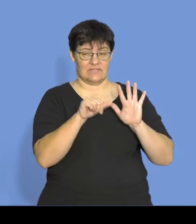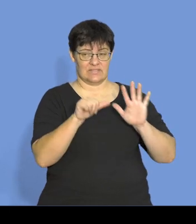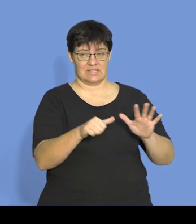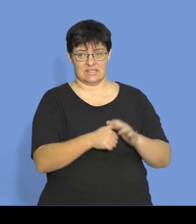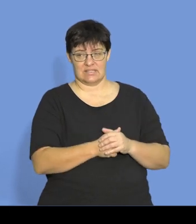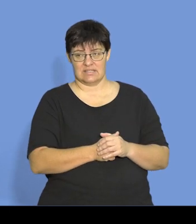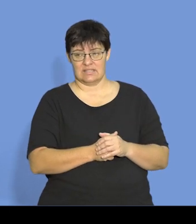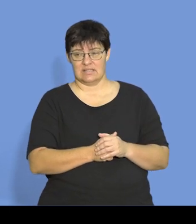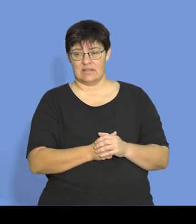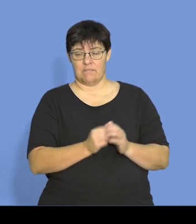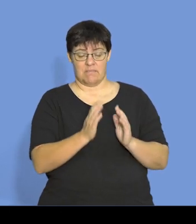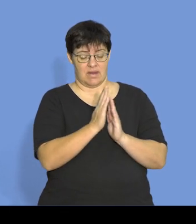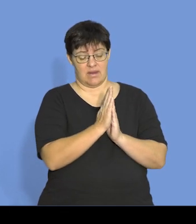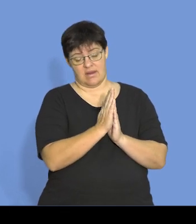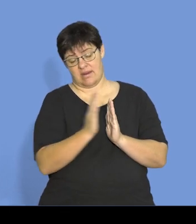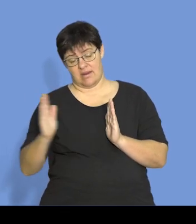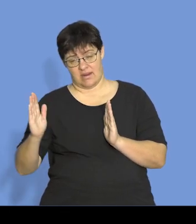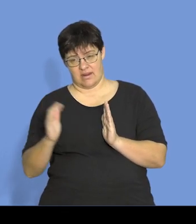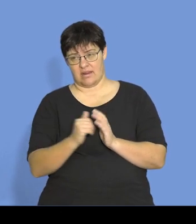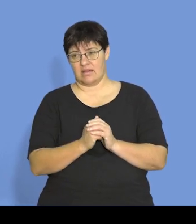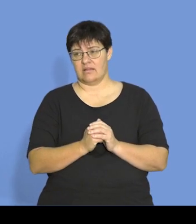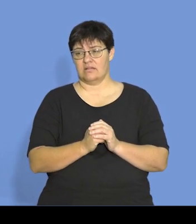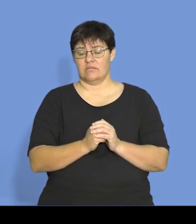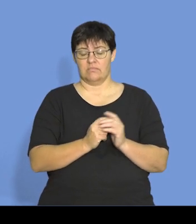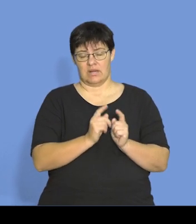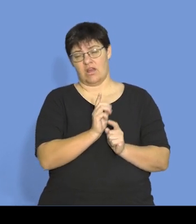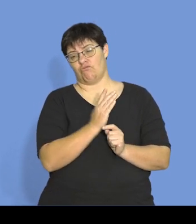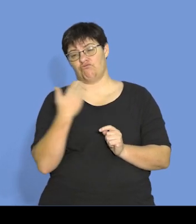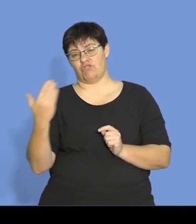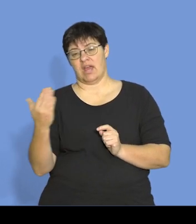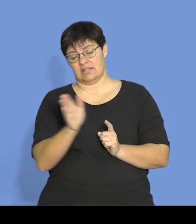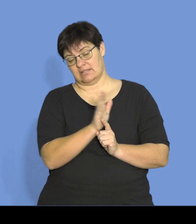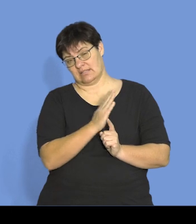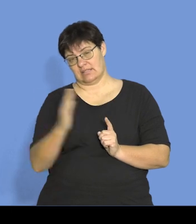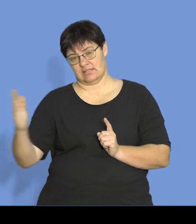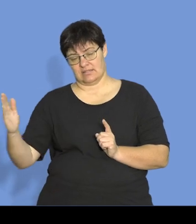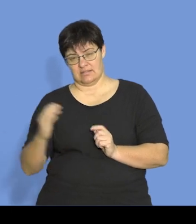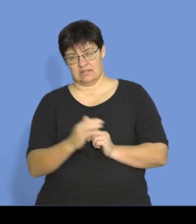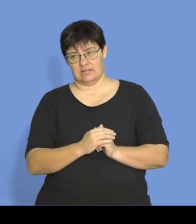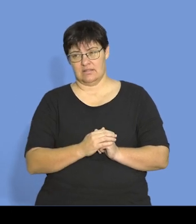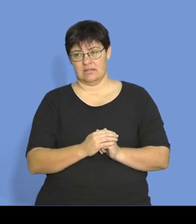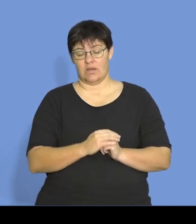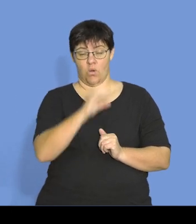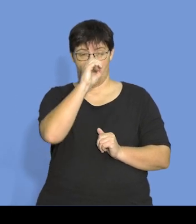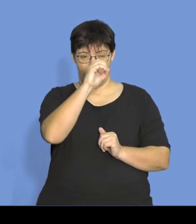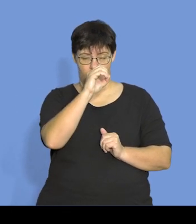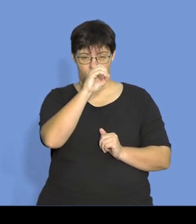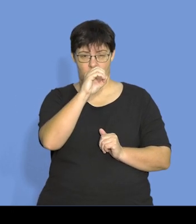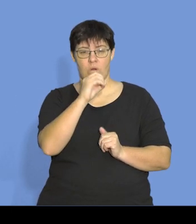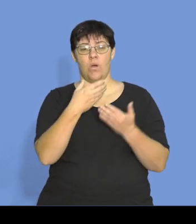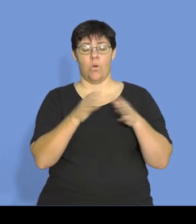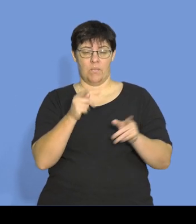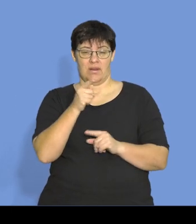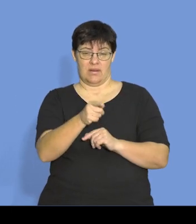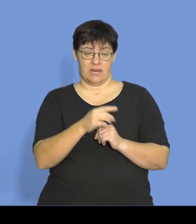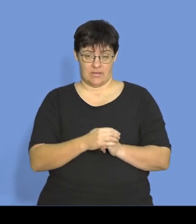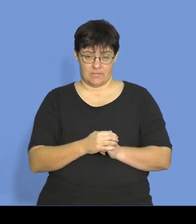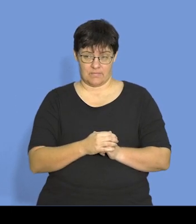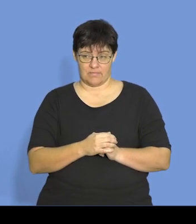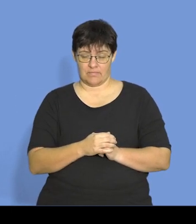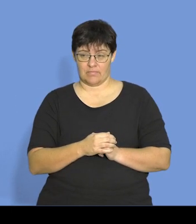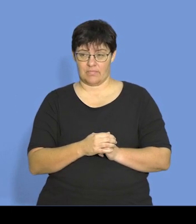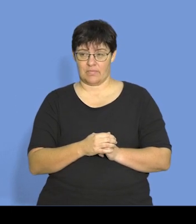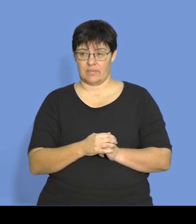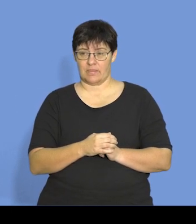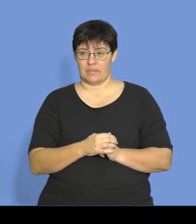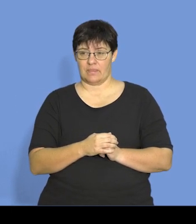is here, so it's negative 6, must be greater than this, so it's on the right-hand side of this. Please remember to